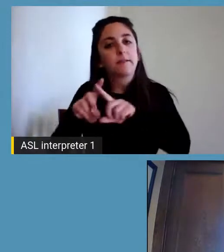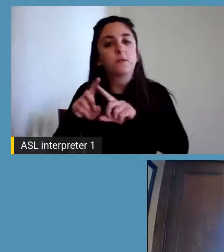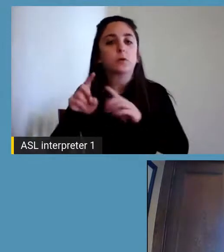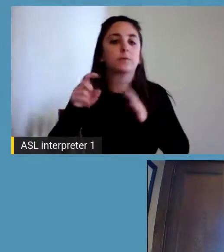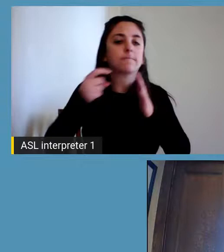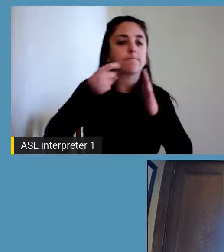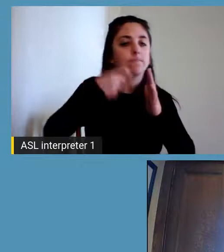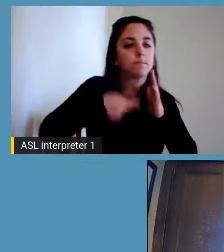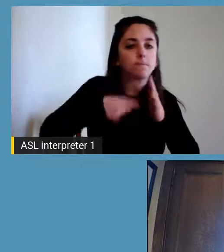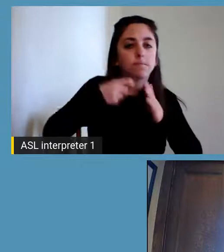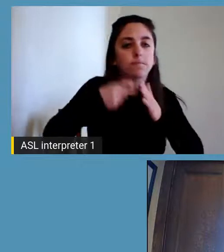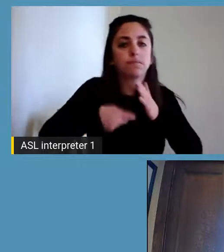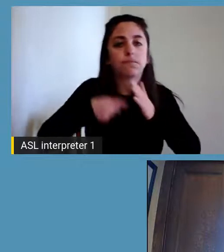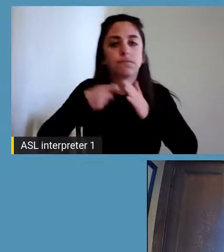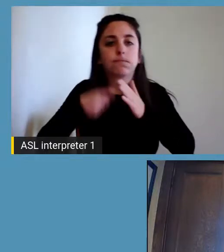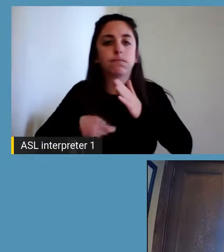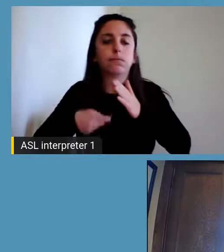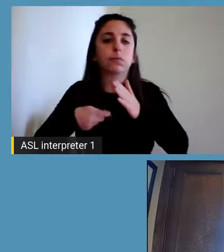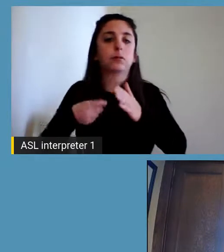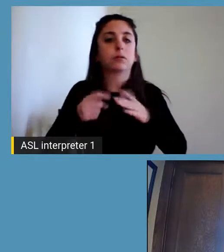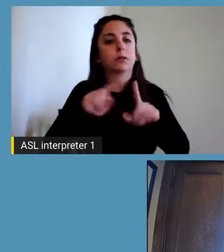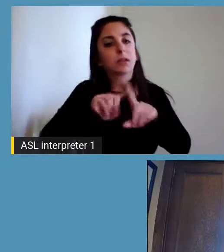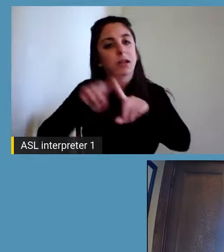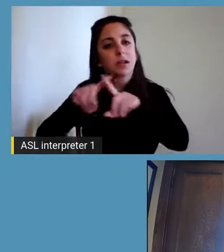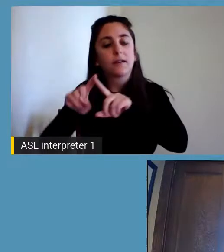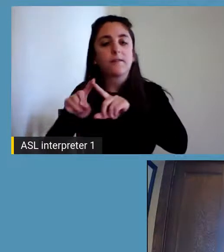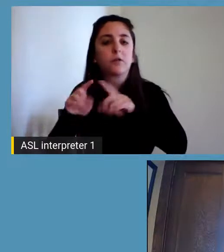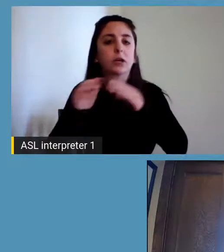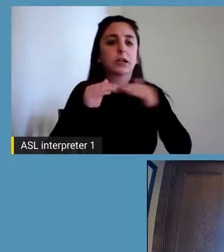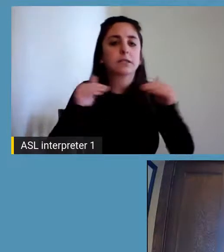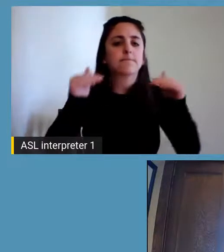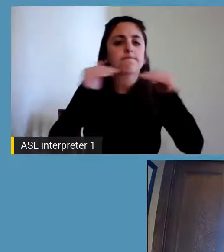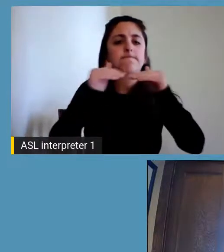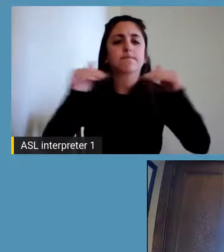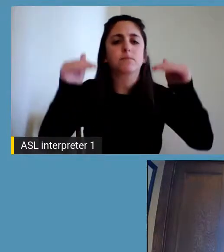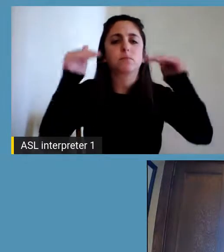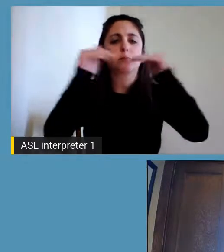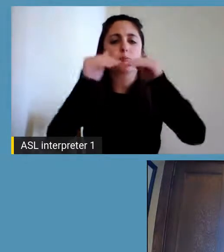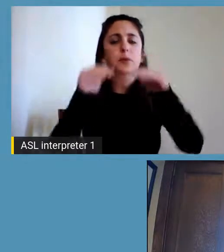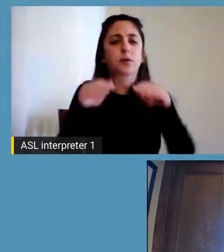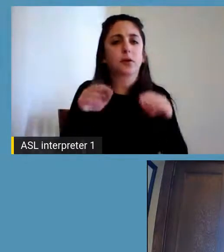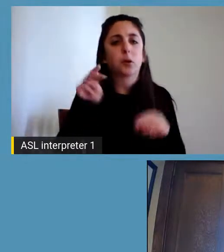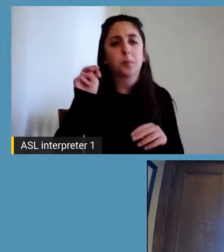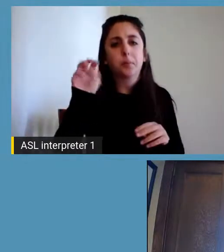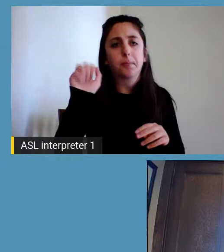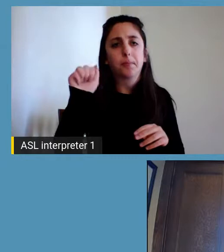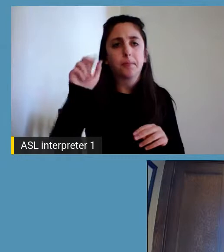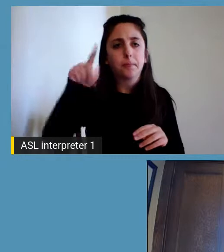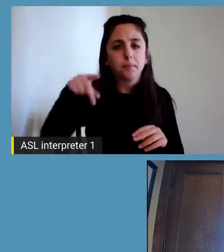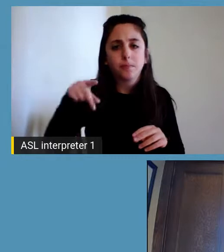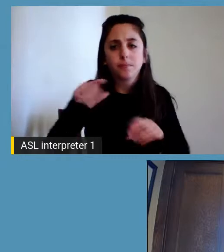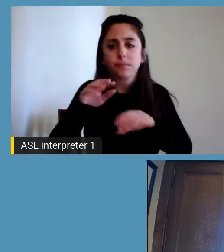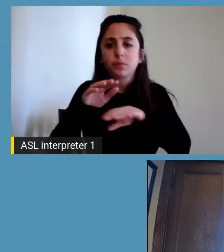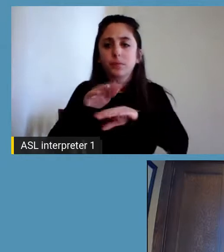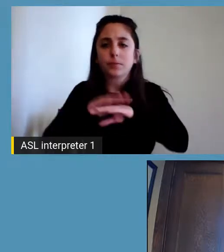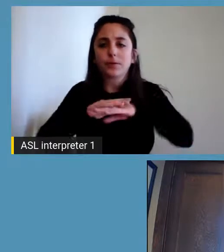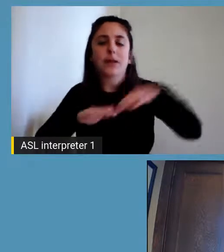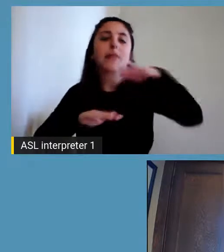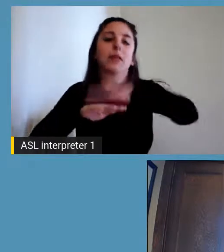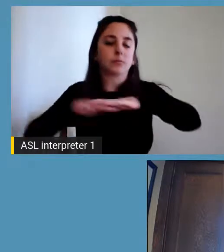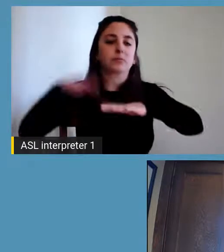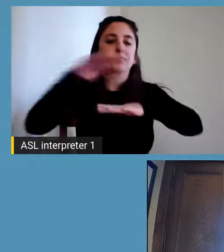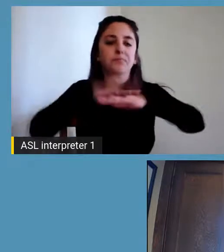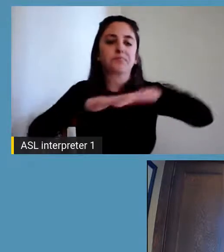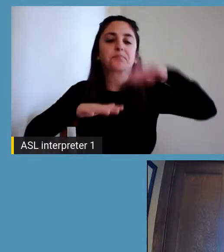of several layers of texture maps that allow you to get the impression of a bumpy wool or a